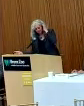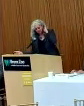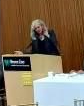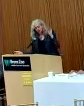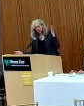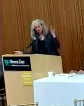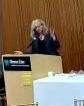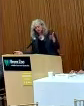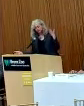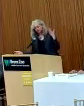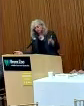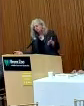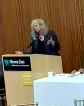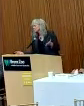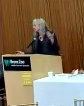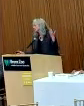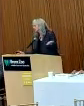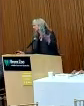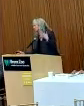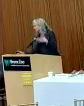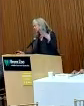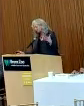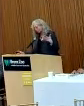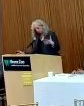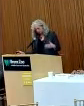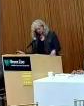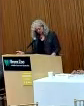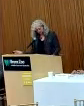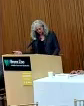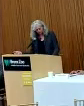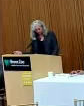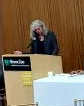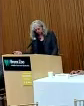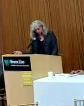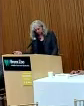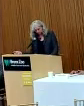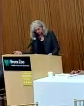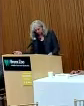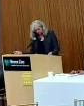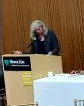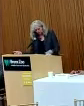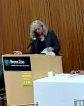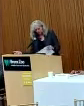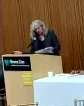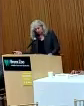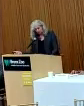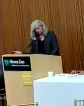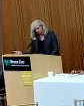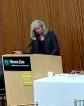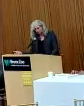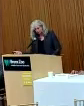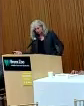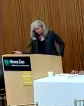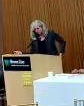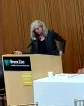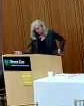process you're going to see discrimination in every point of that process at every decision point so the